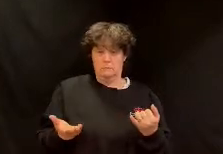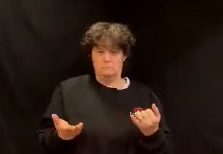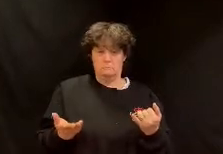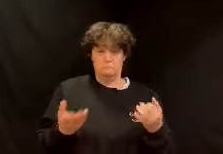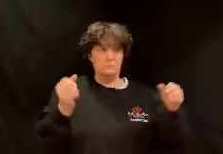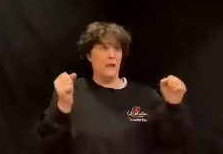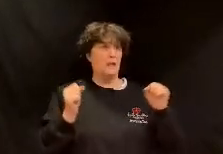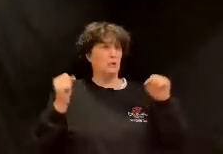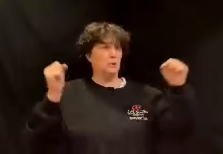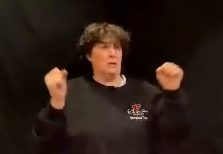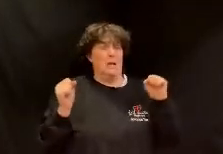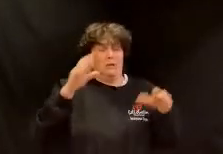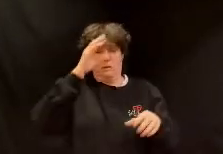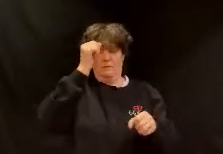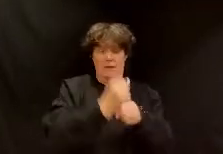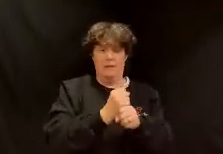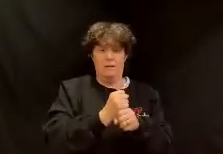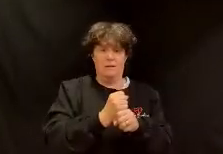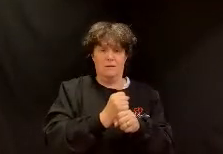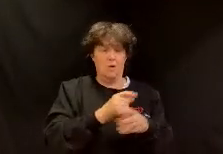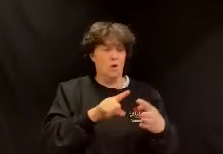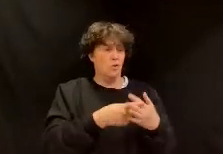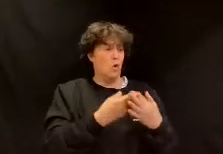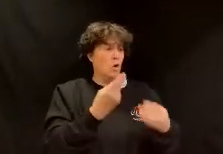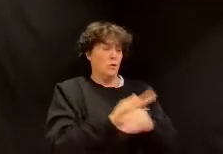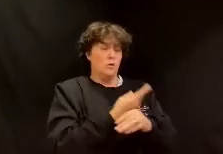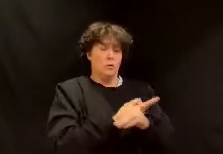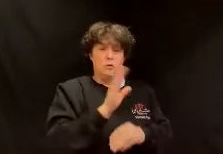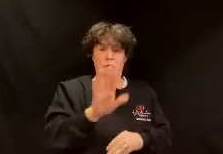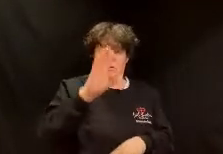it. Start doing something with your faith.